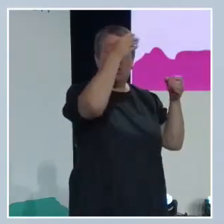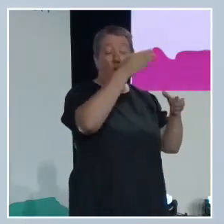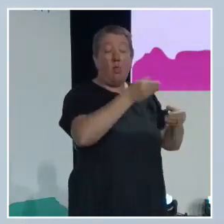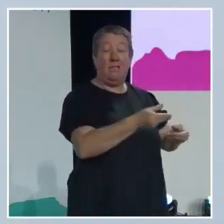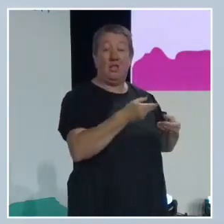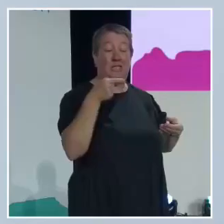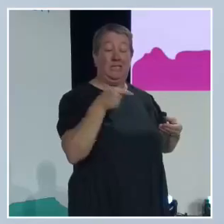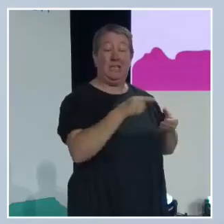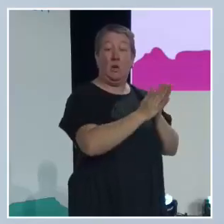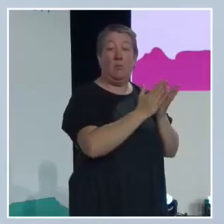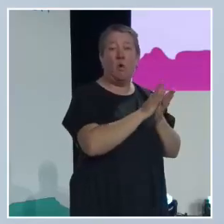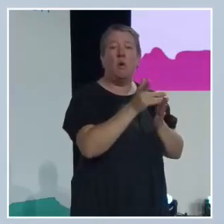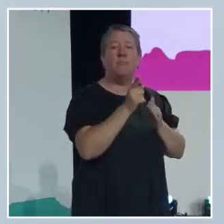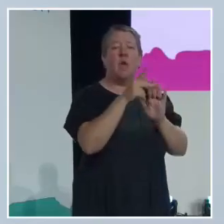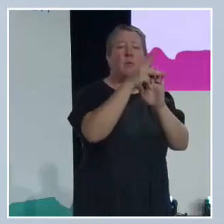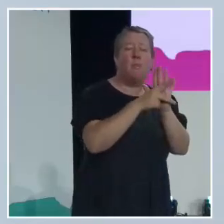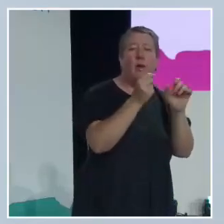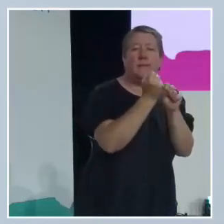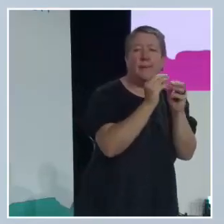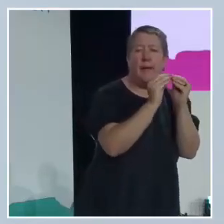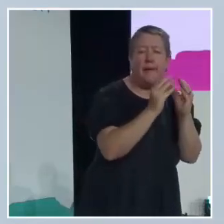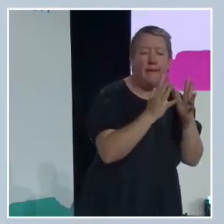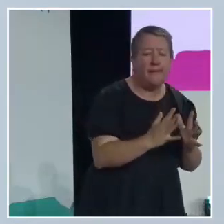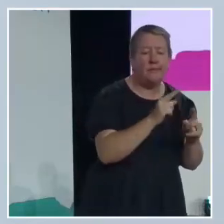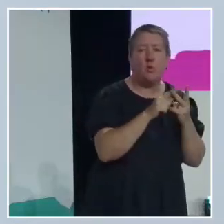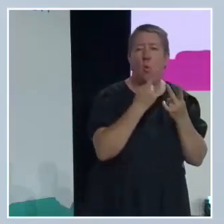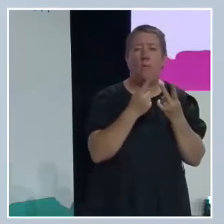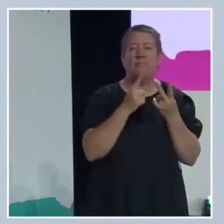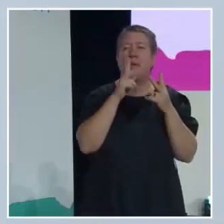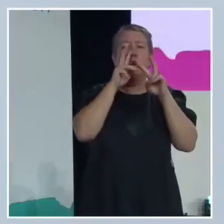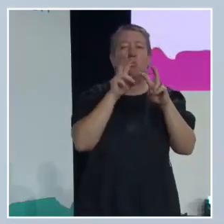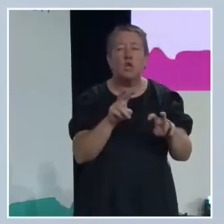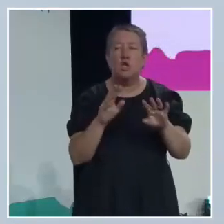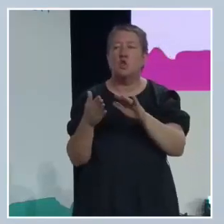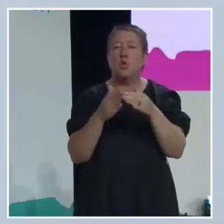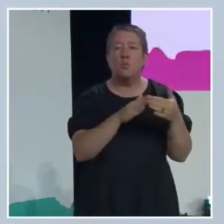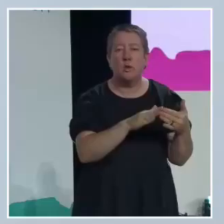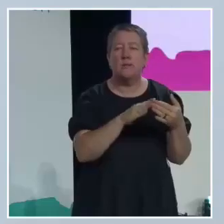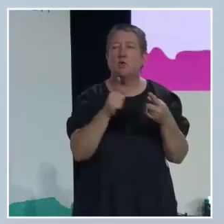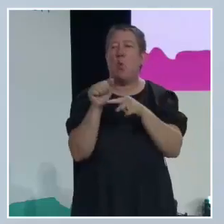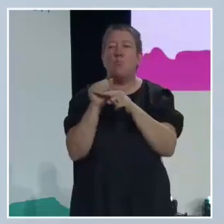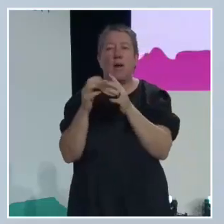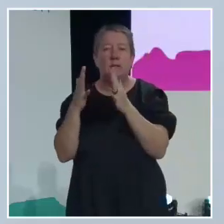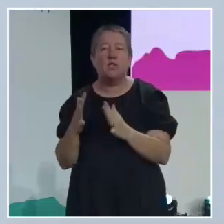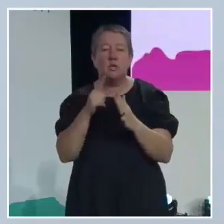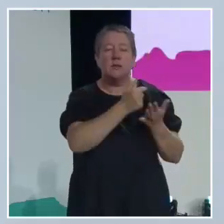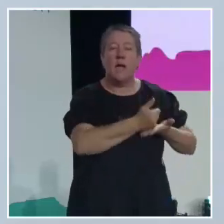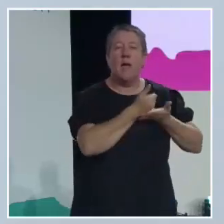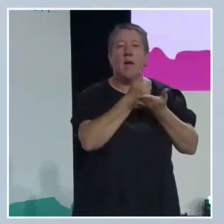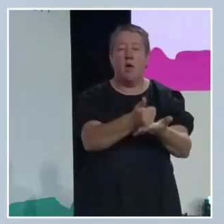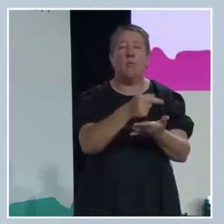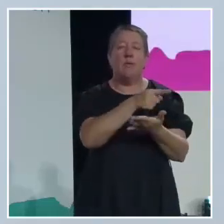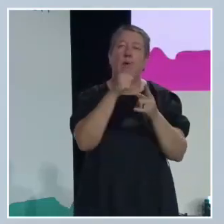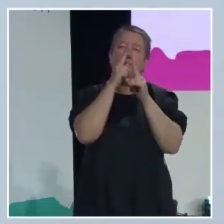policymakers or petitioners and the research community as they aim to leverage the full